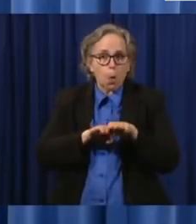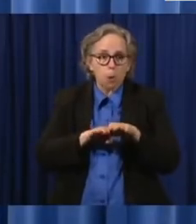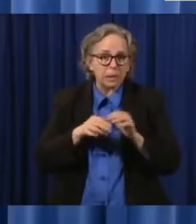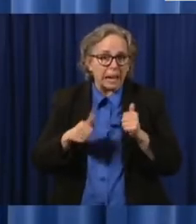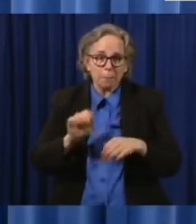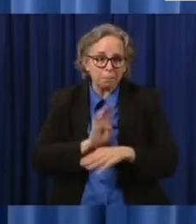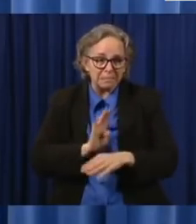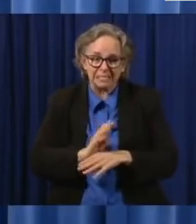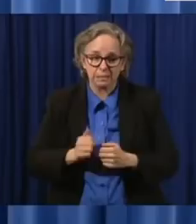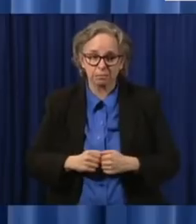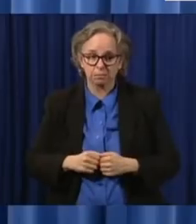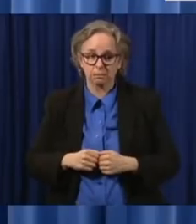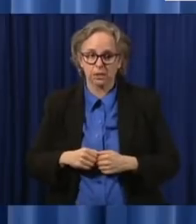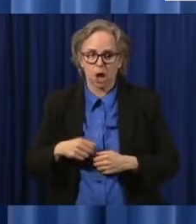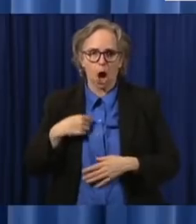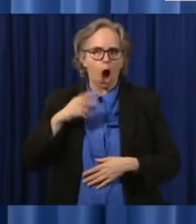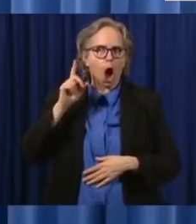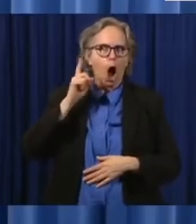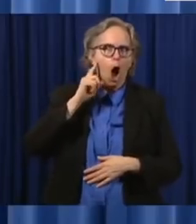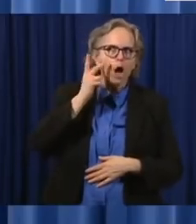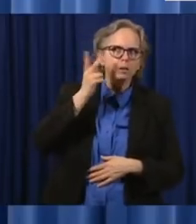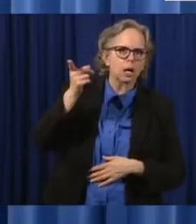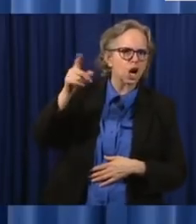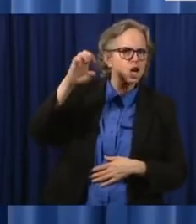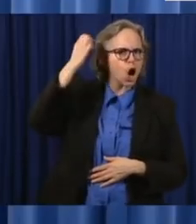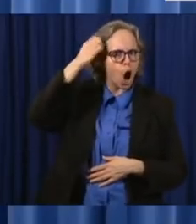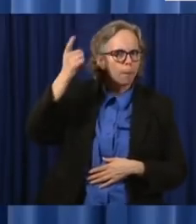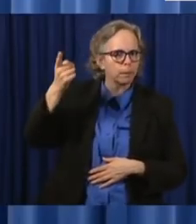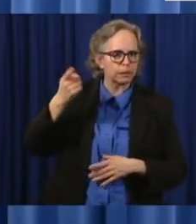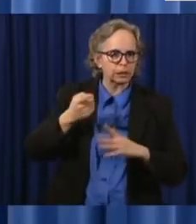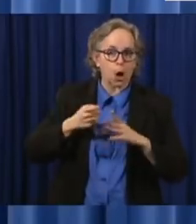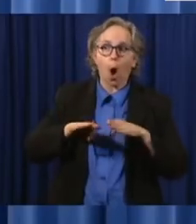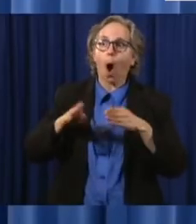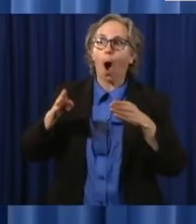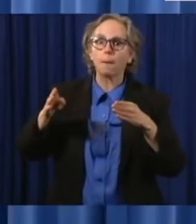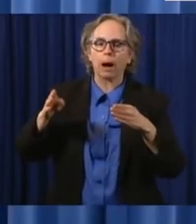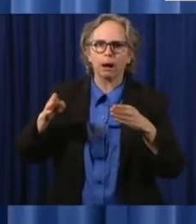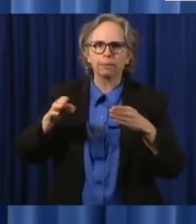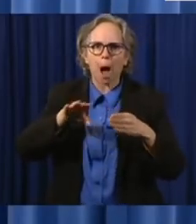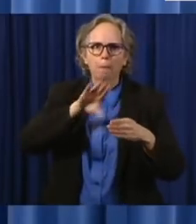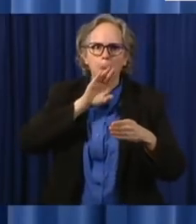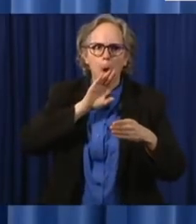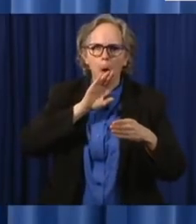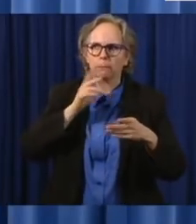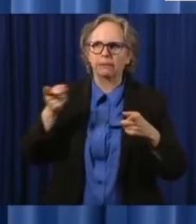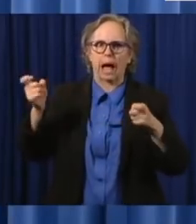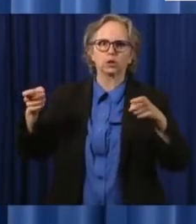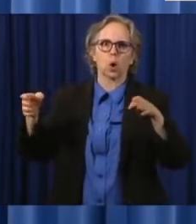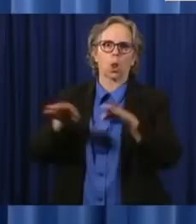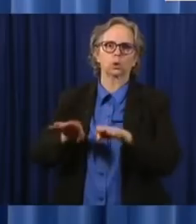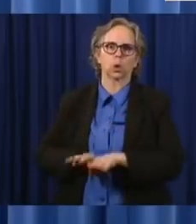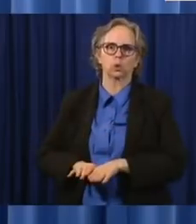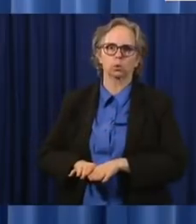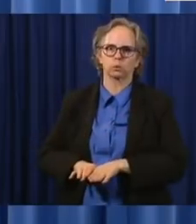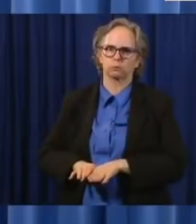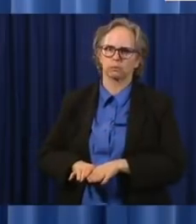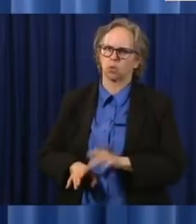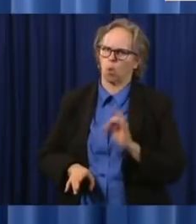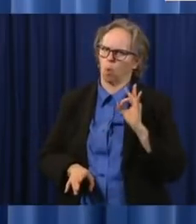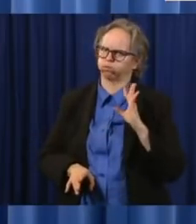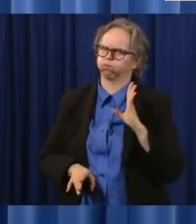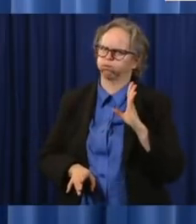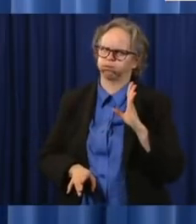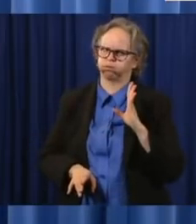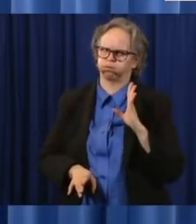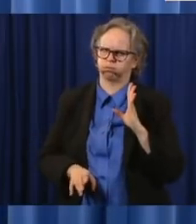in several European countries where they started, they closed, they were able to open, all excitement, and then they're starting to close